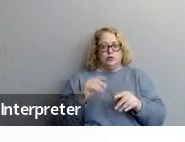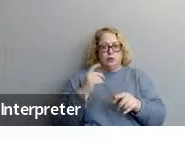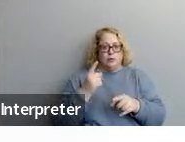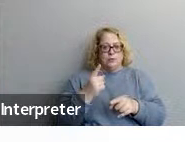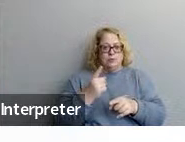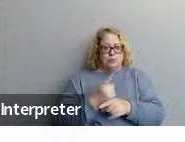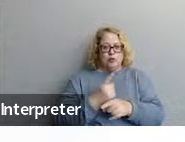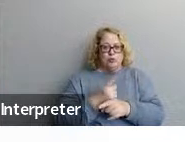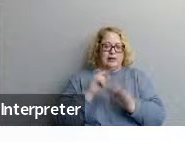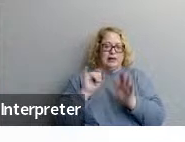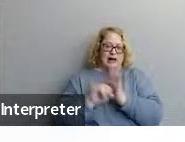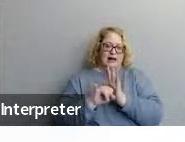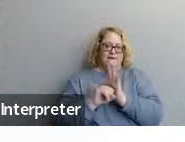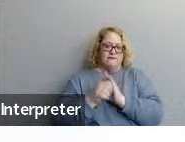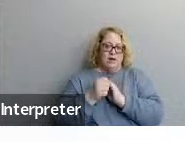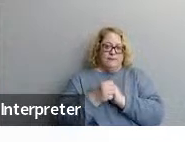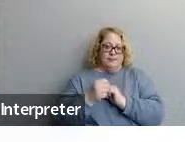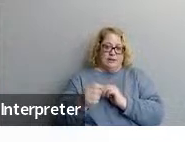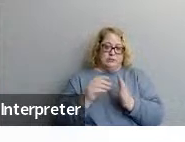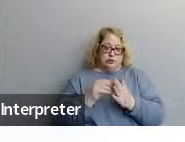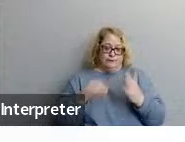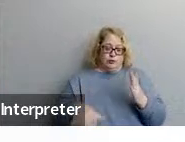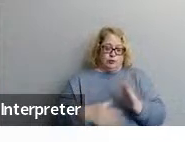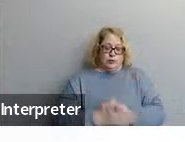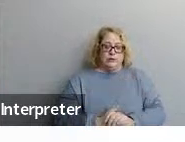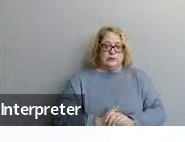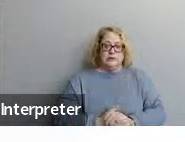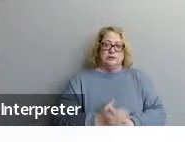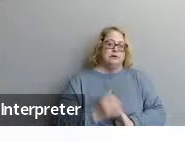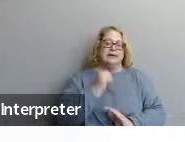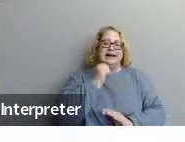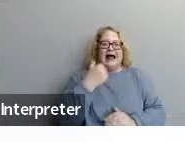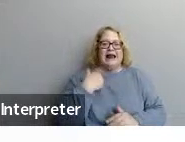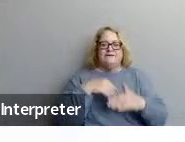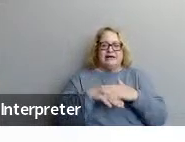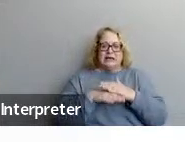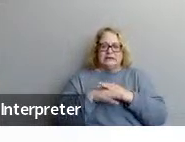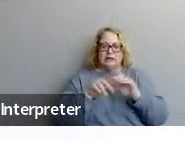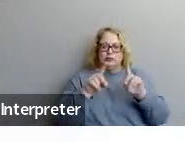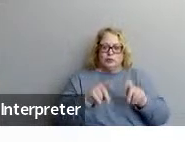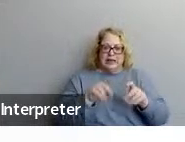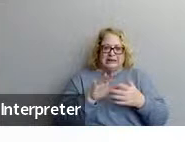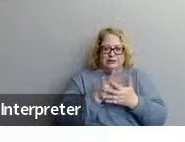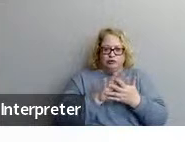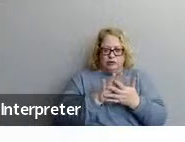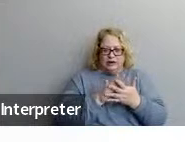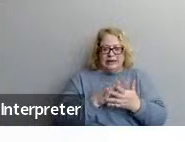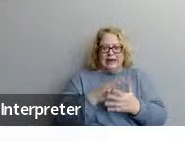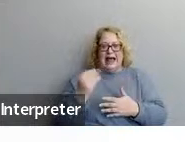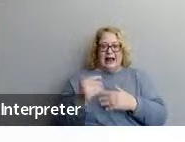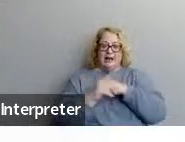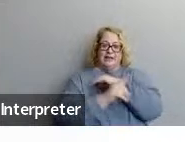identify placement of students, the lack of access to screening, as well as the discipline practices in a school